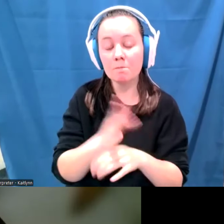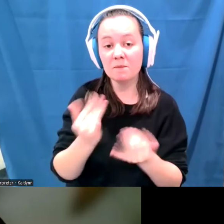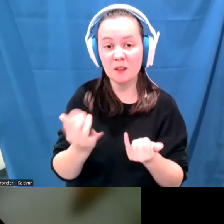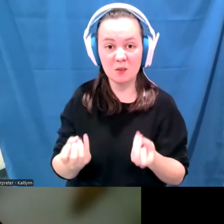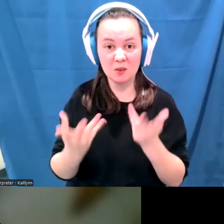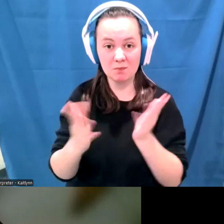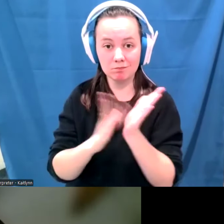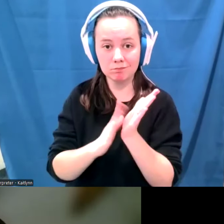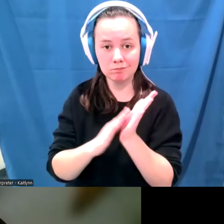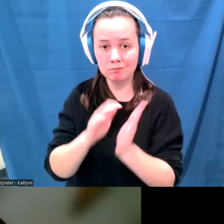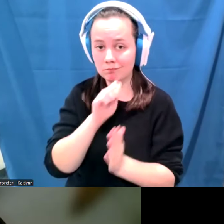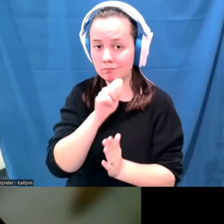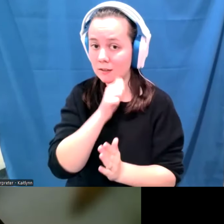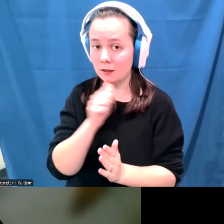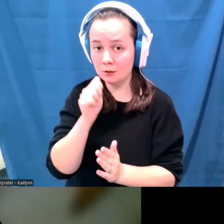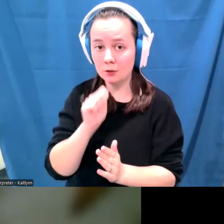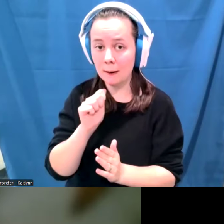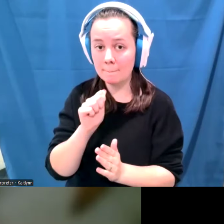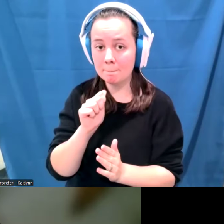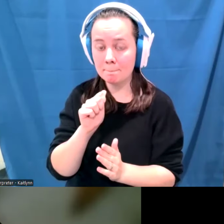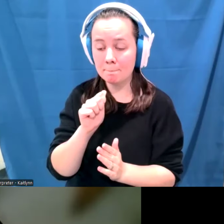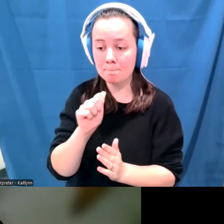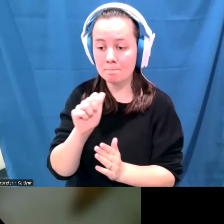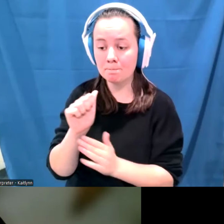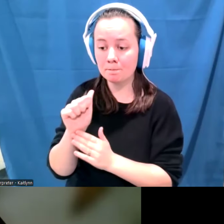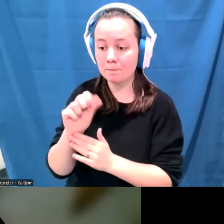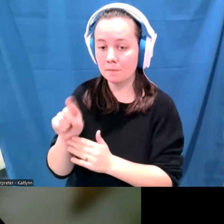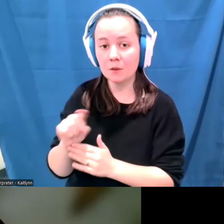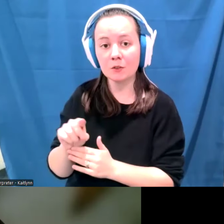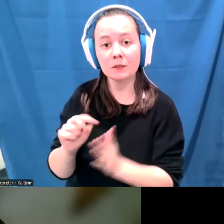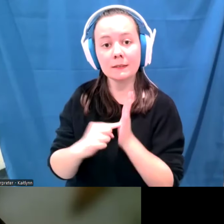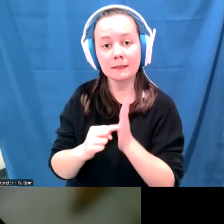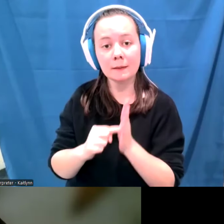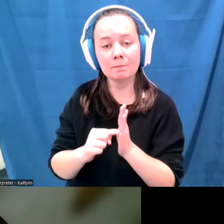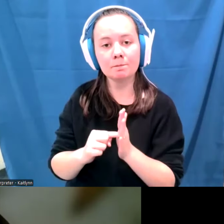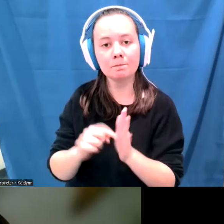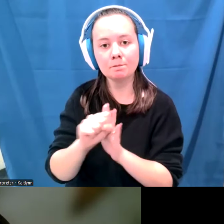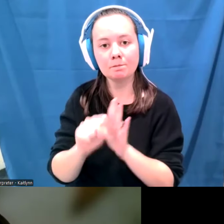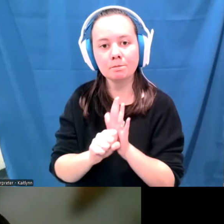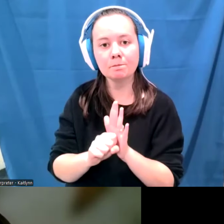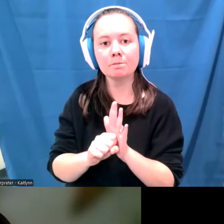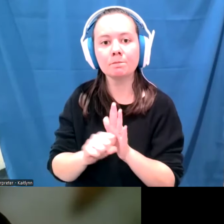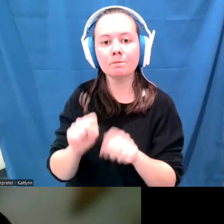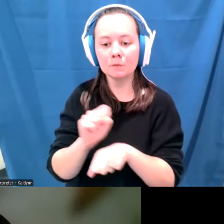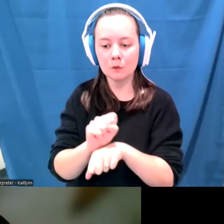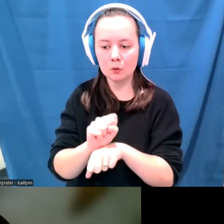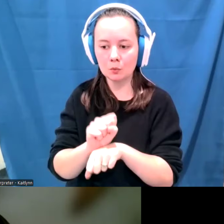as an example, because Arizona provides a great example of a state that has worked with its managed care